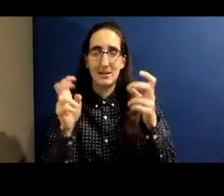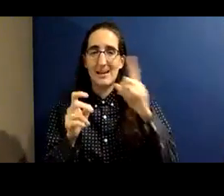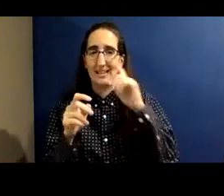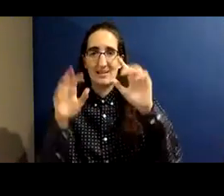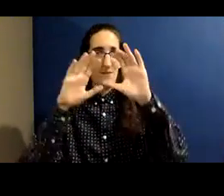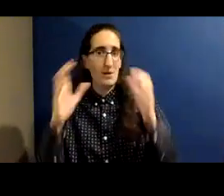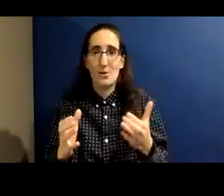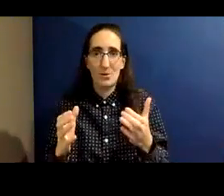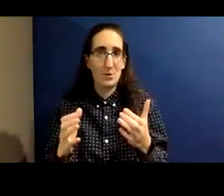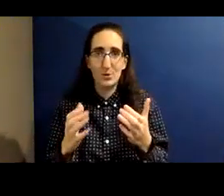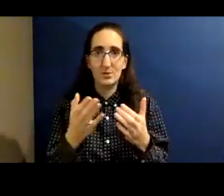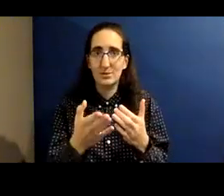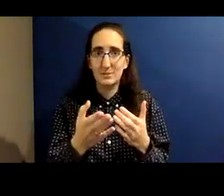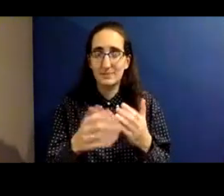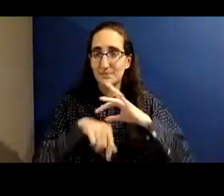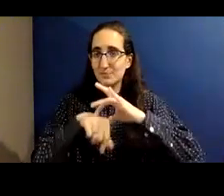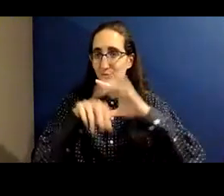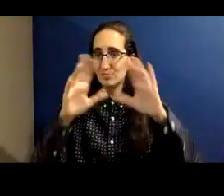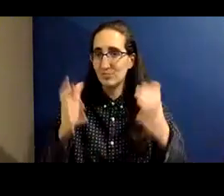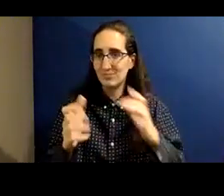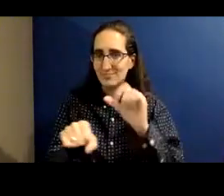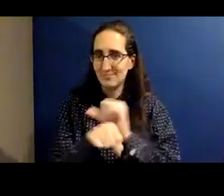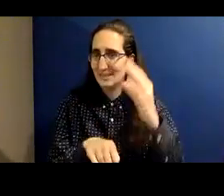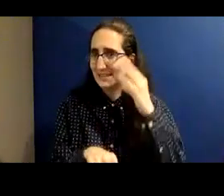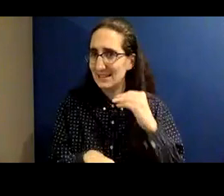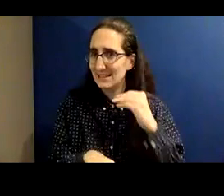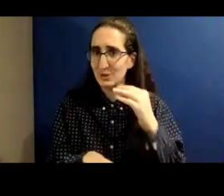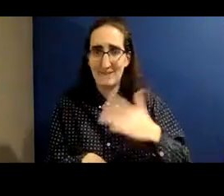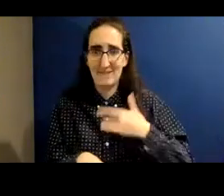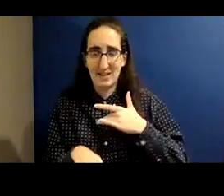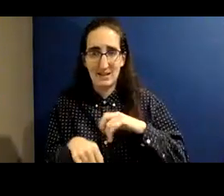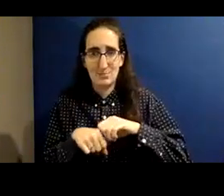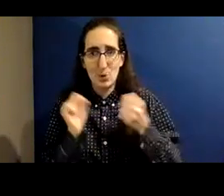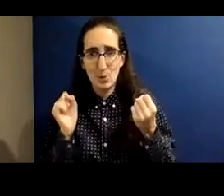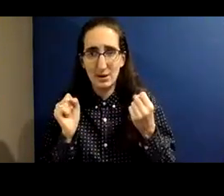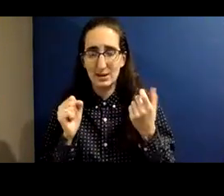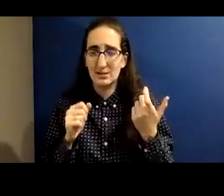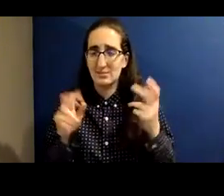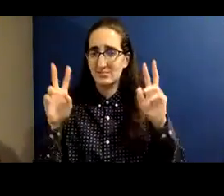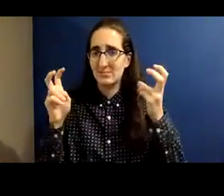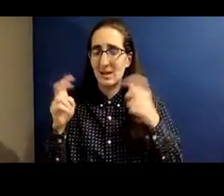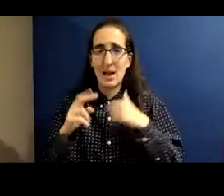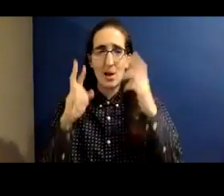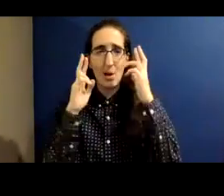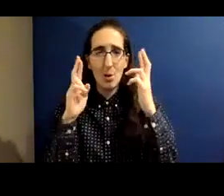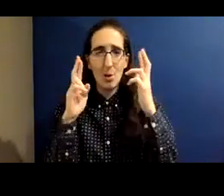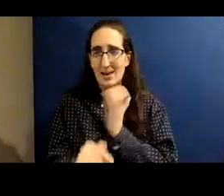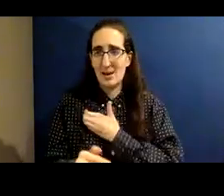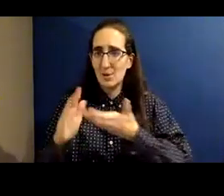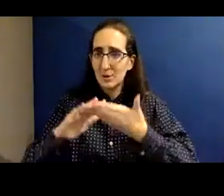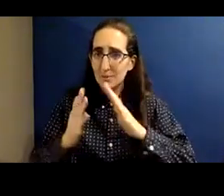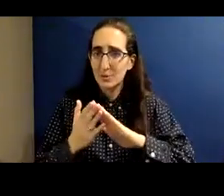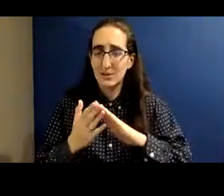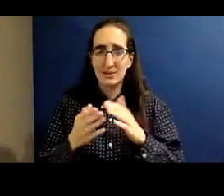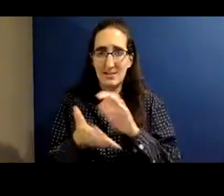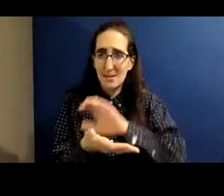world has really experienced feeling broken. And I hope that in our communities and the amount of